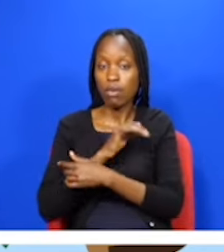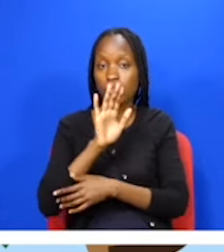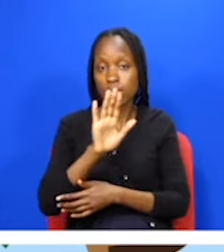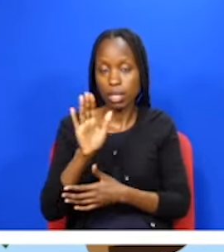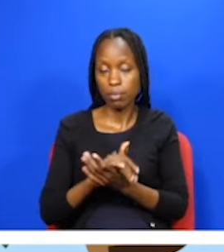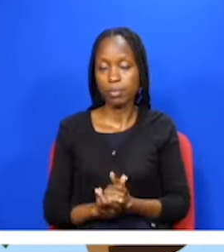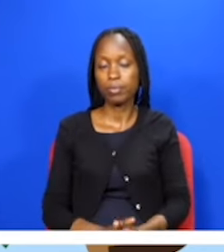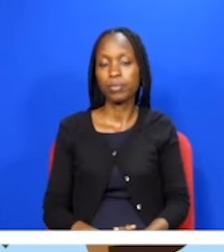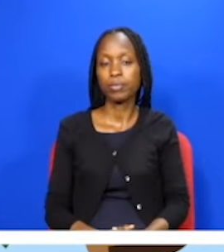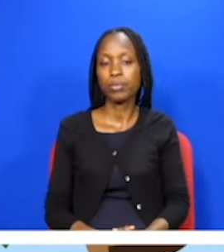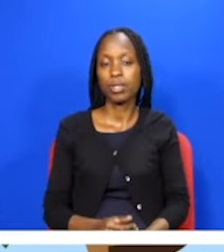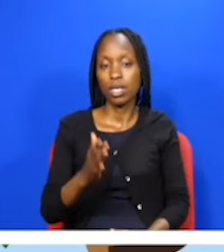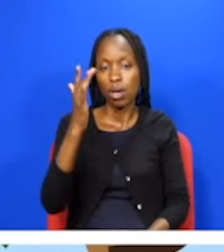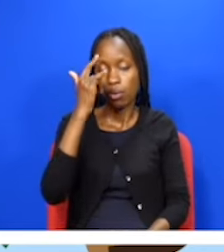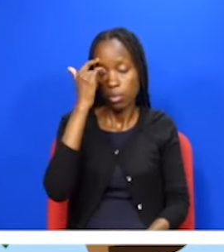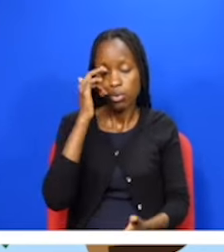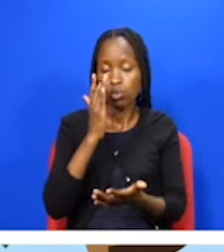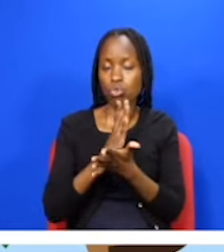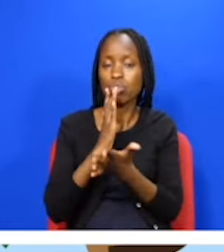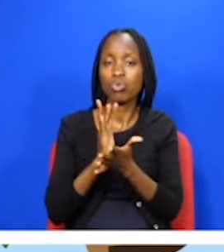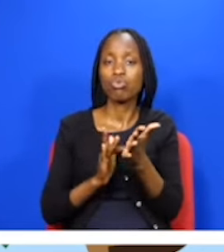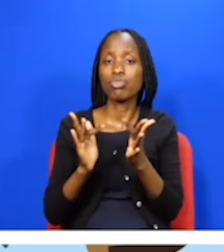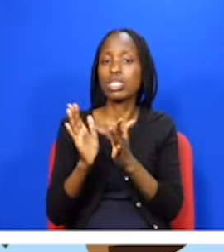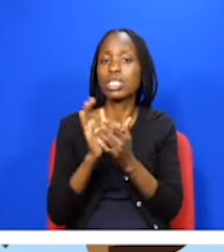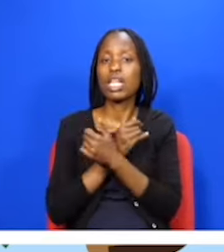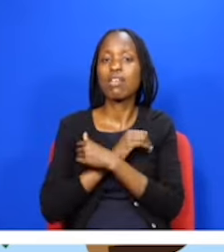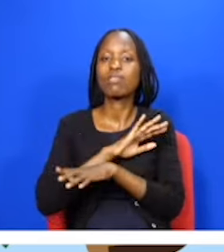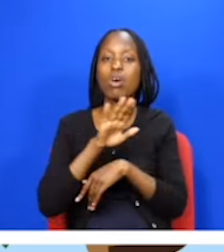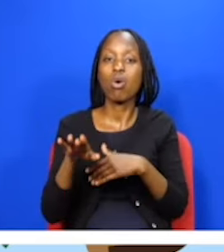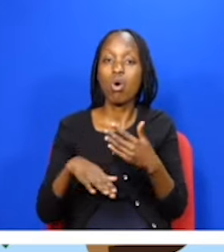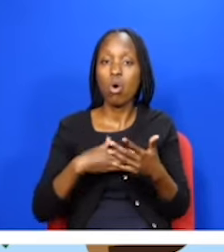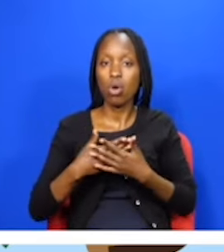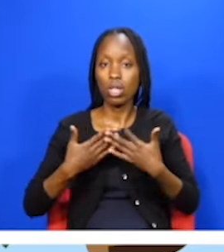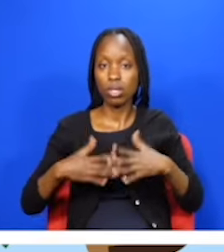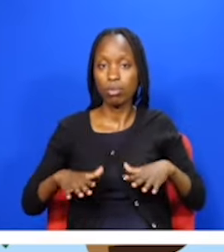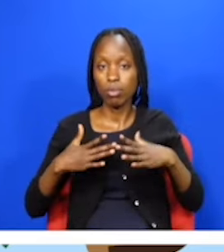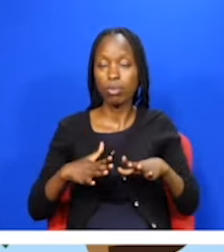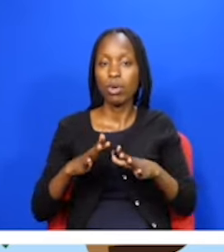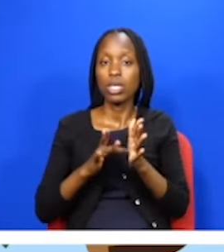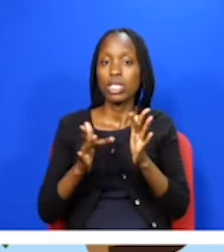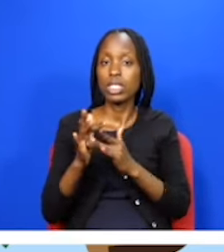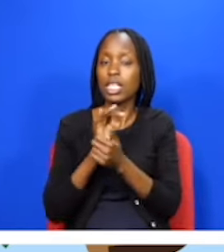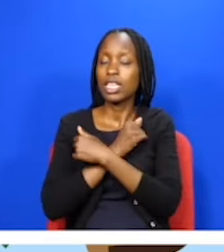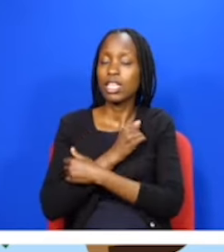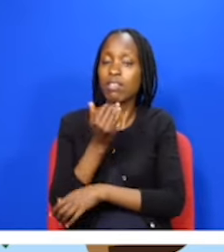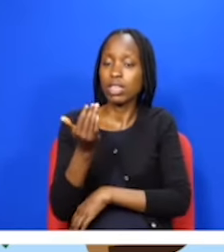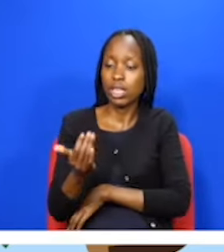Yes, because Jesus loves everyone. Everyone. The little one, the big ones, and even